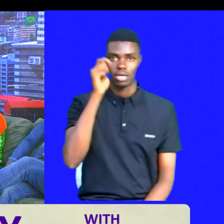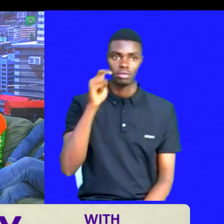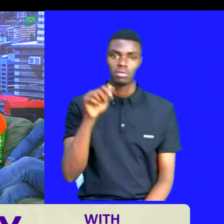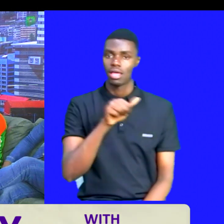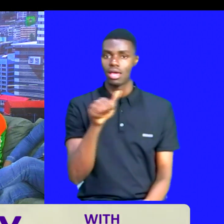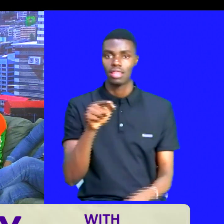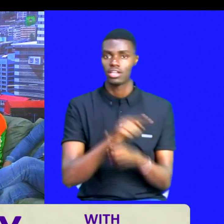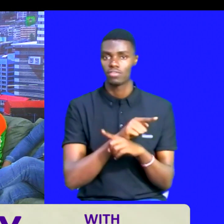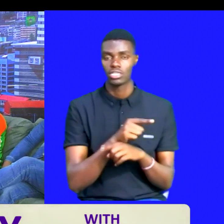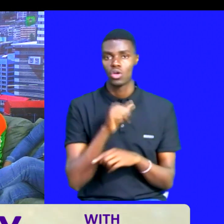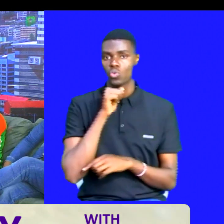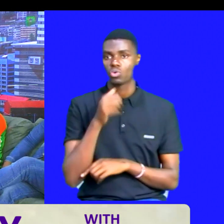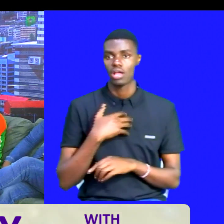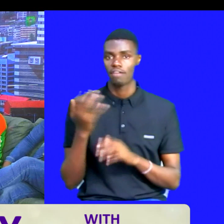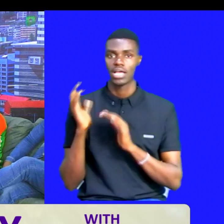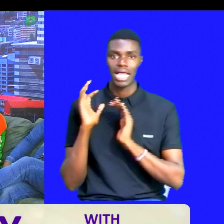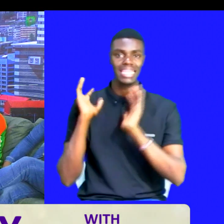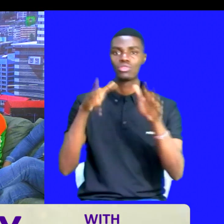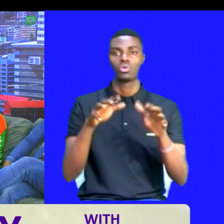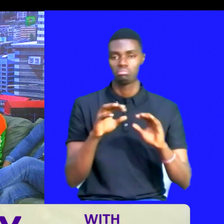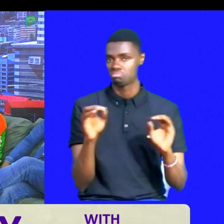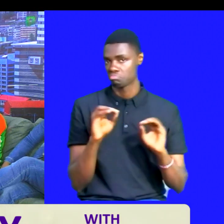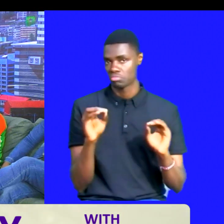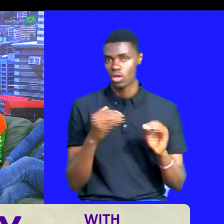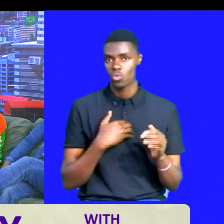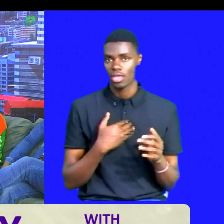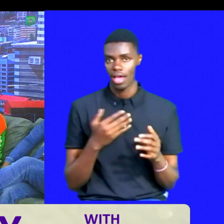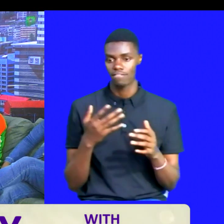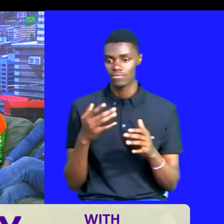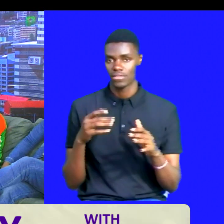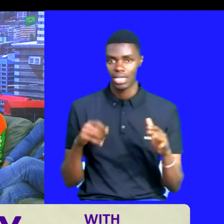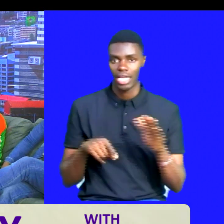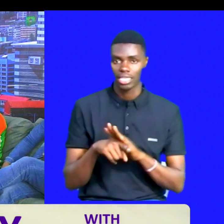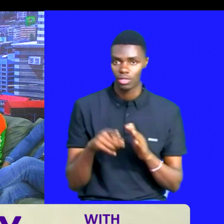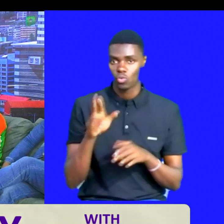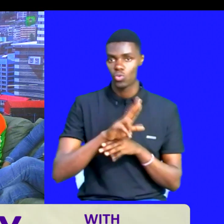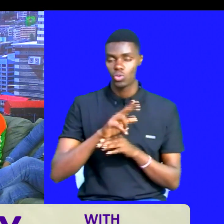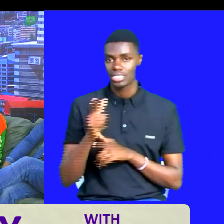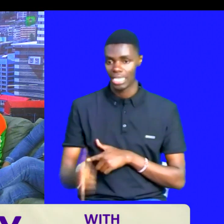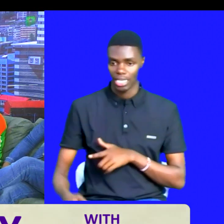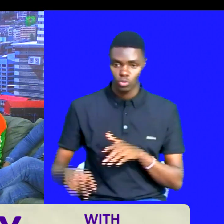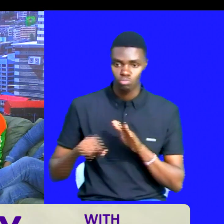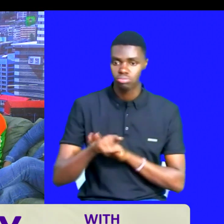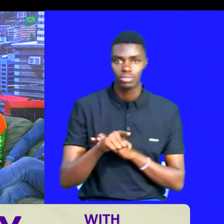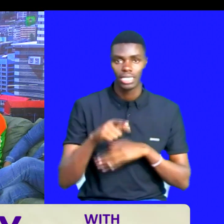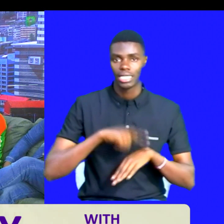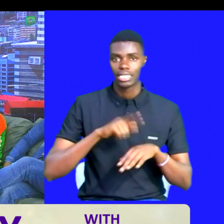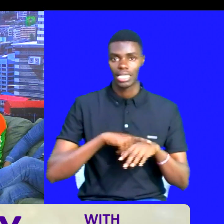also, we do not have the throw-in with our hands. Okay. We have a kick-in. Okay. We use our legs to kick the ball in when it's in the touchline.